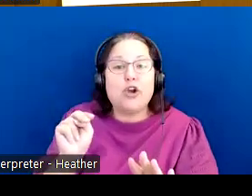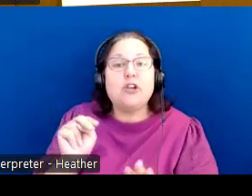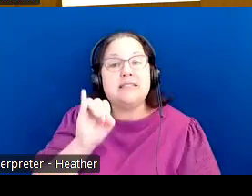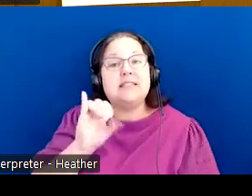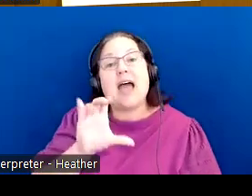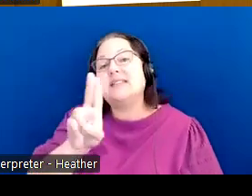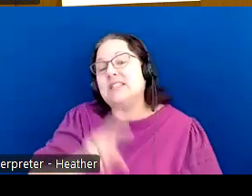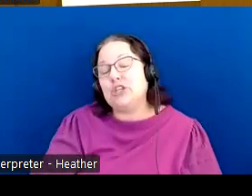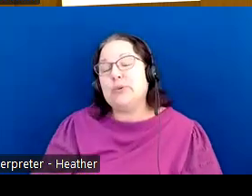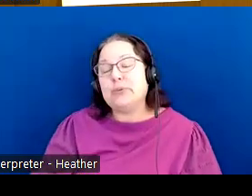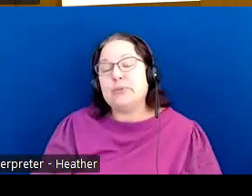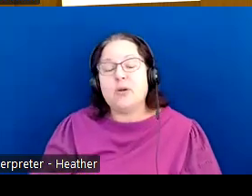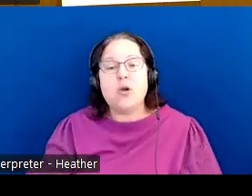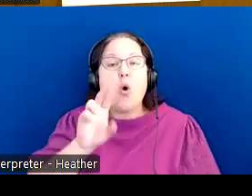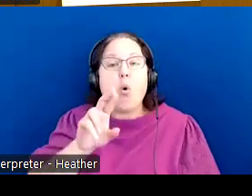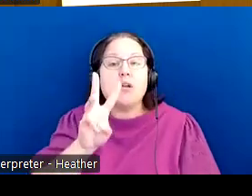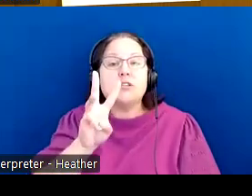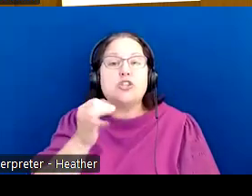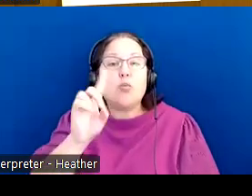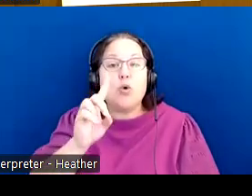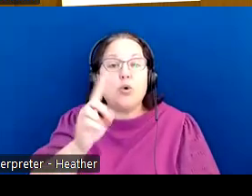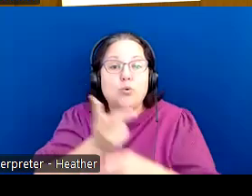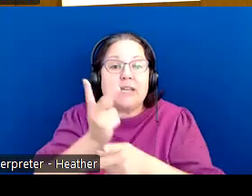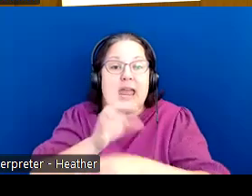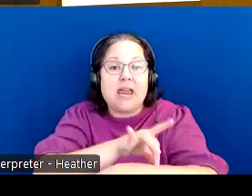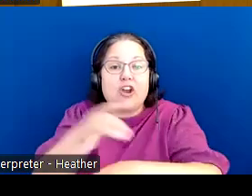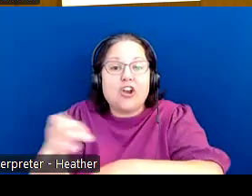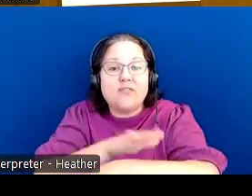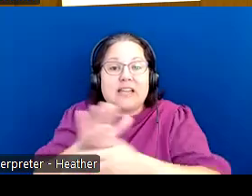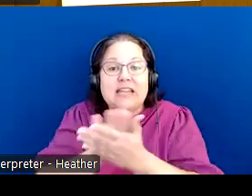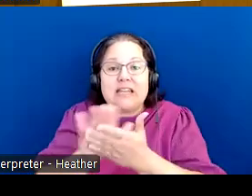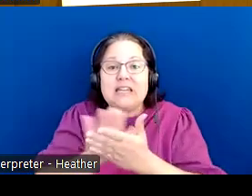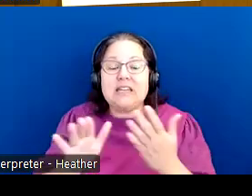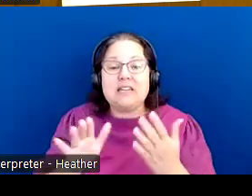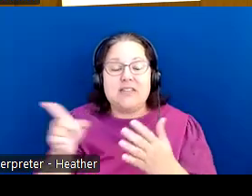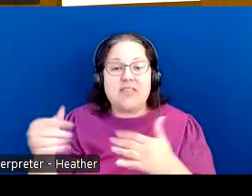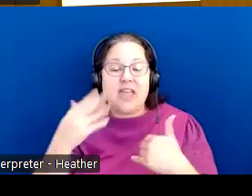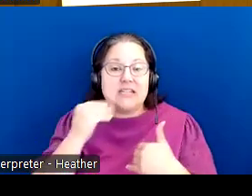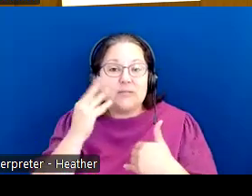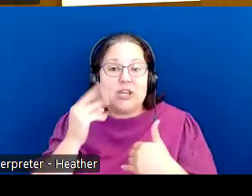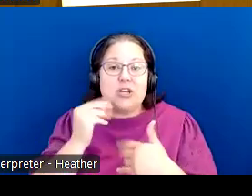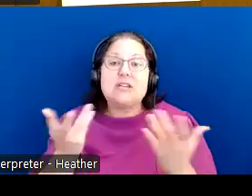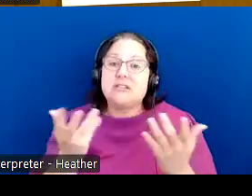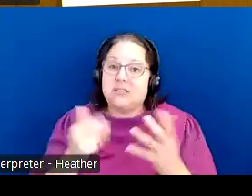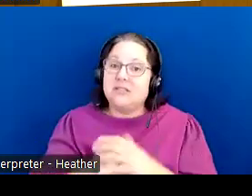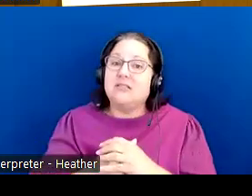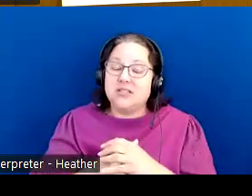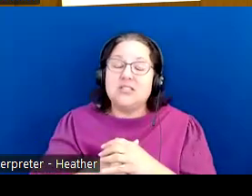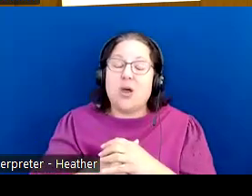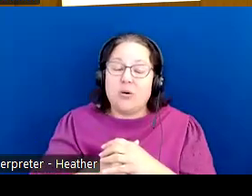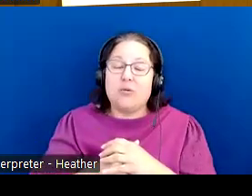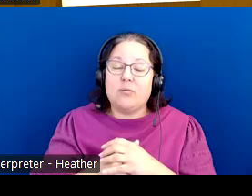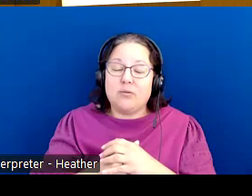ICU stay, or it's the wound care that they got while they were with us, which again, you see my theme now. It